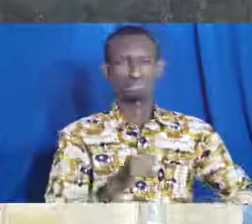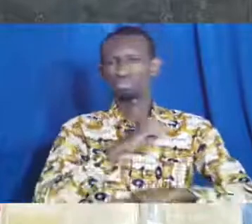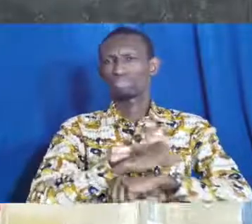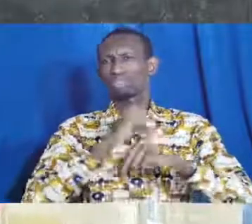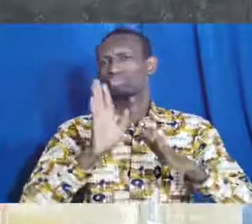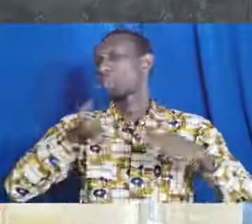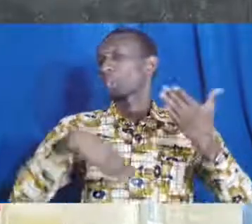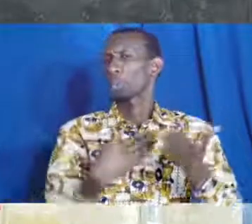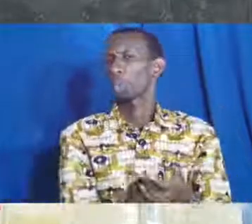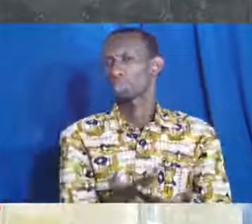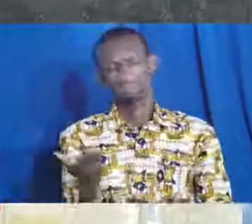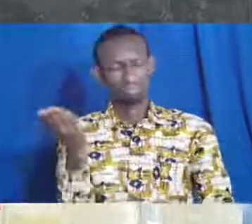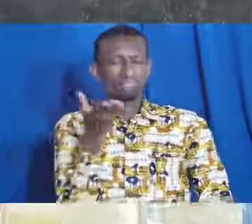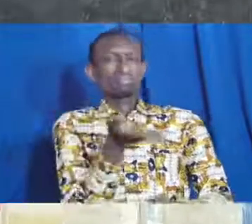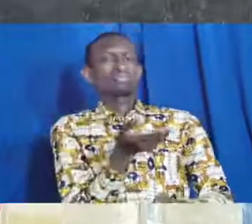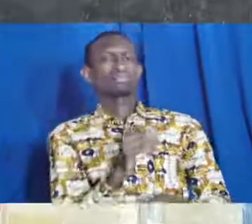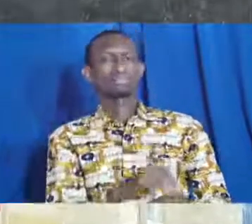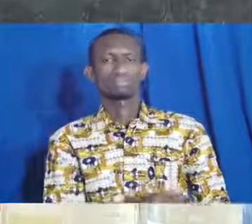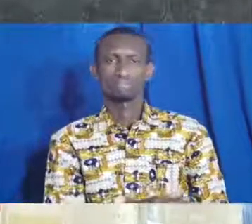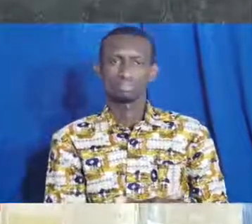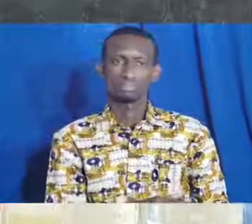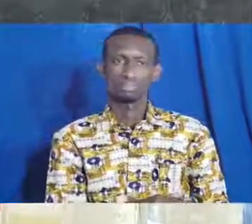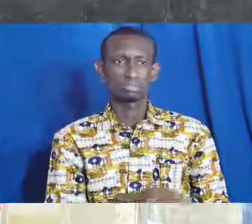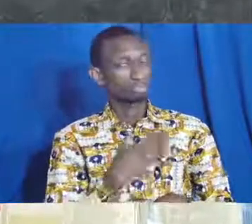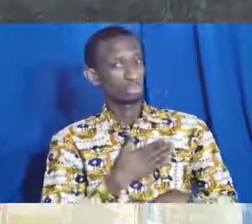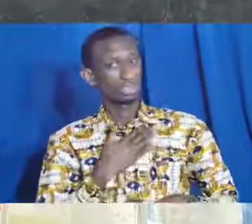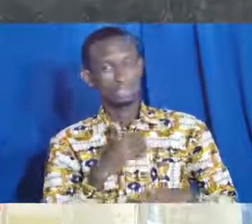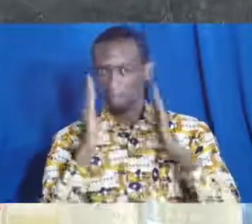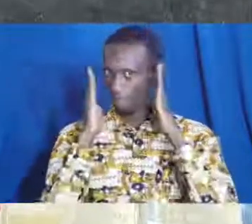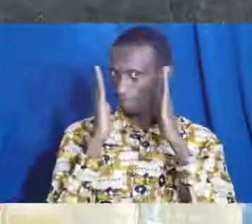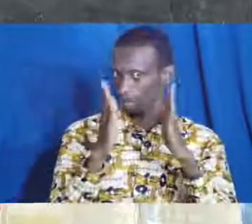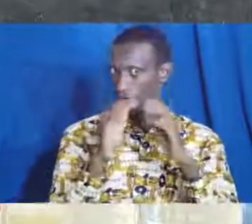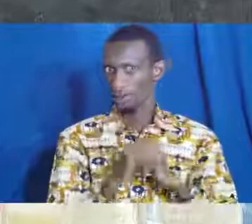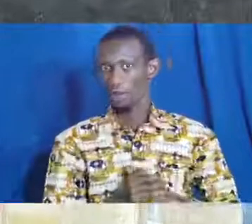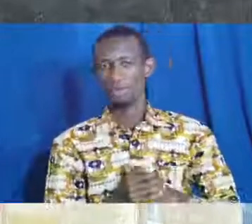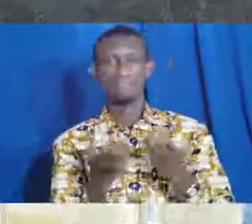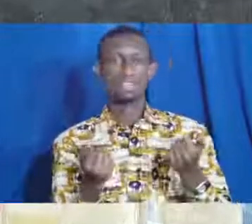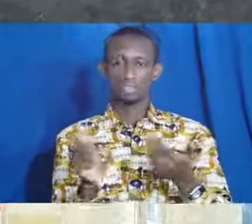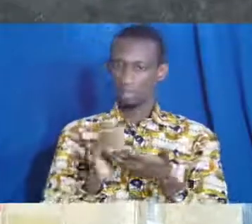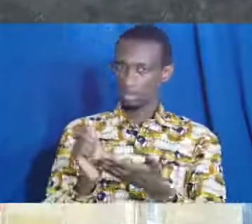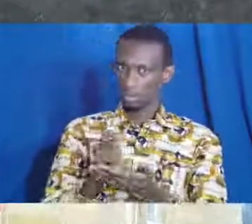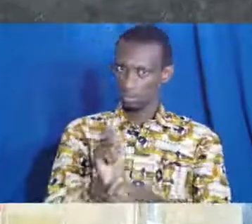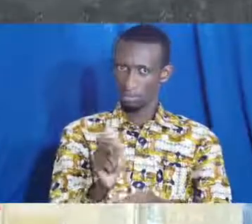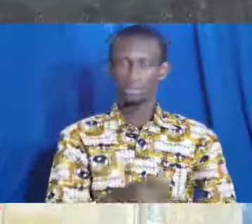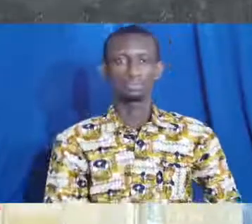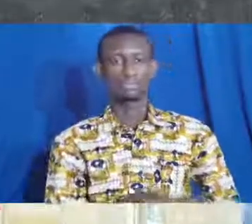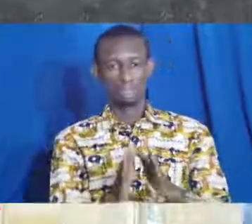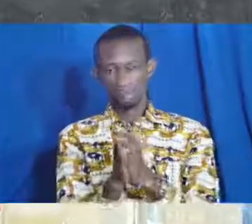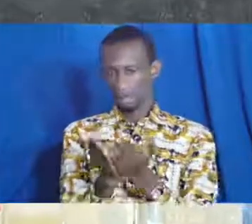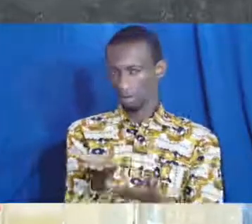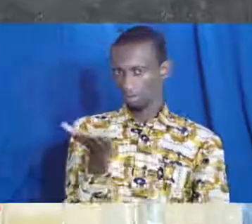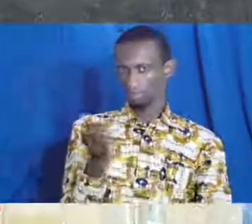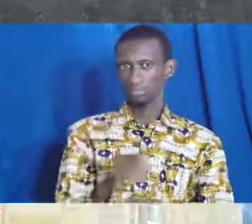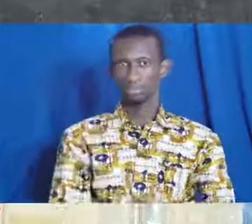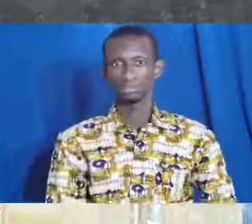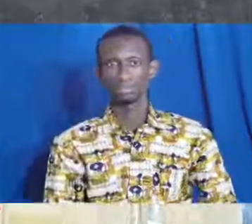class to be available, and please pay attention with your pens if you have them and a notebook. So to